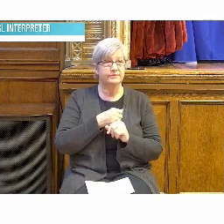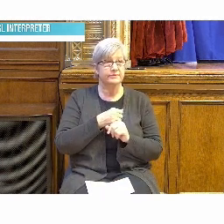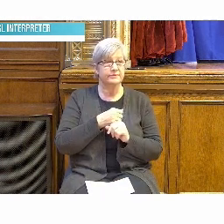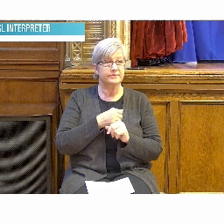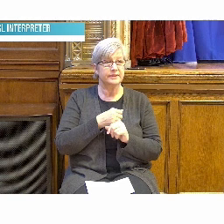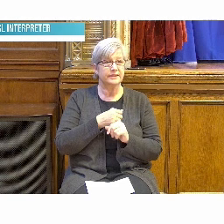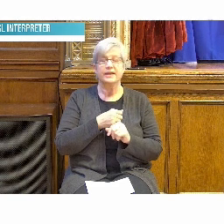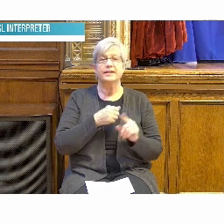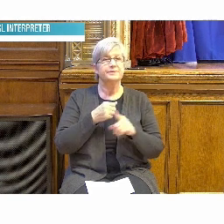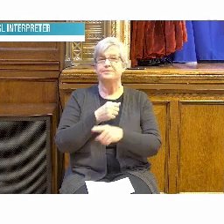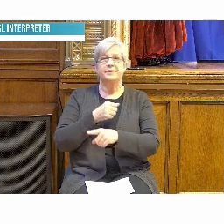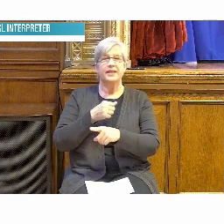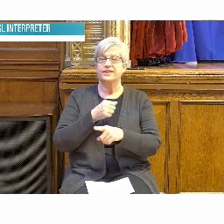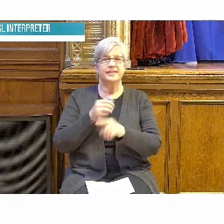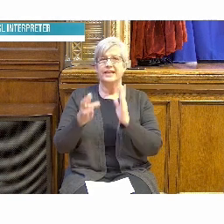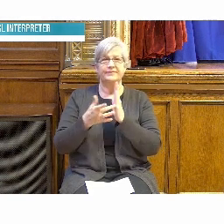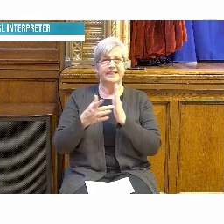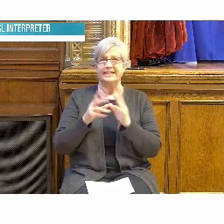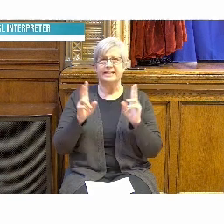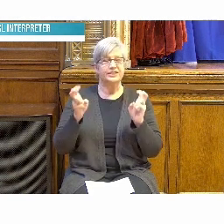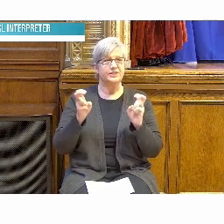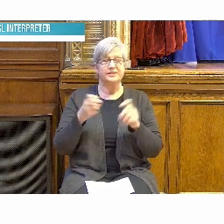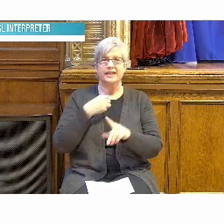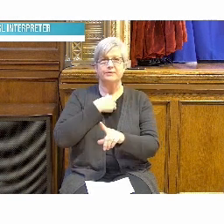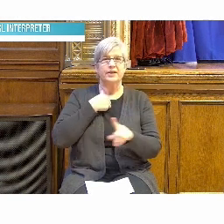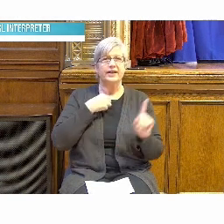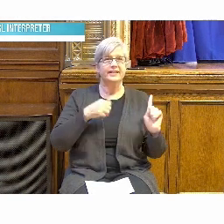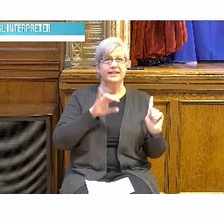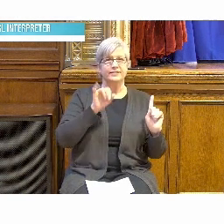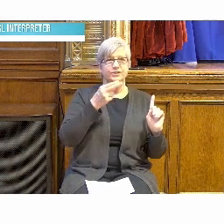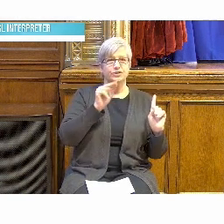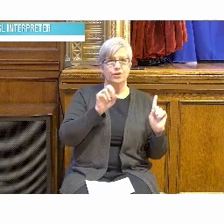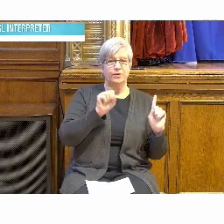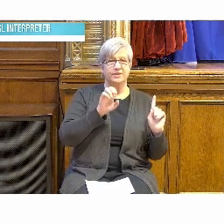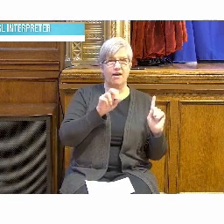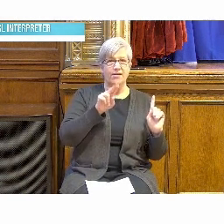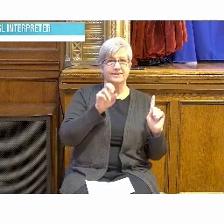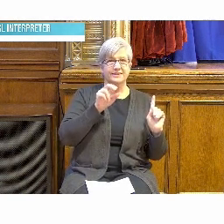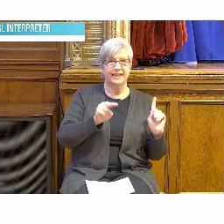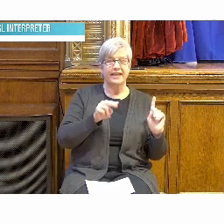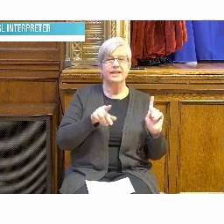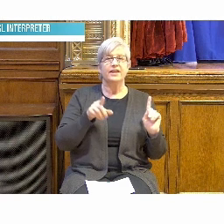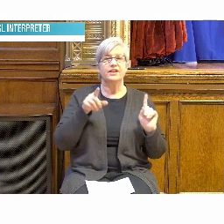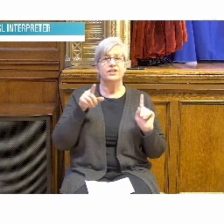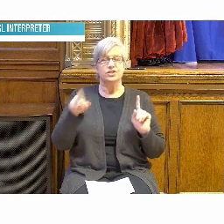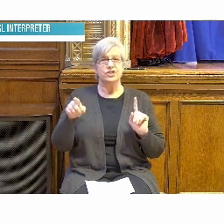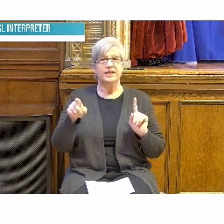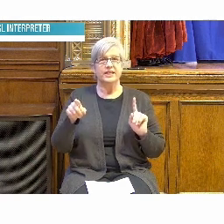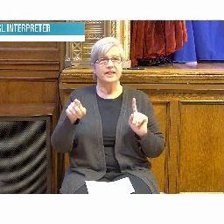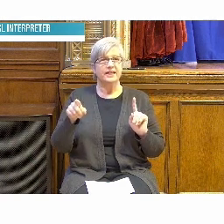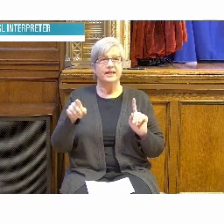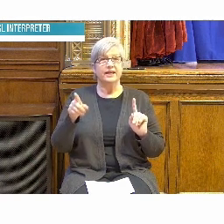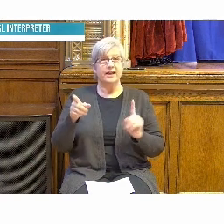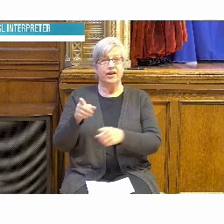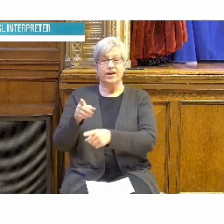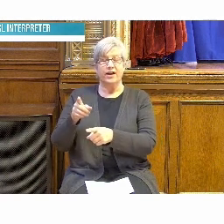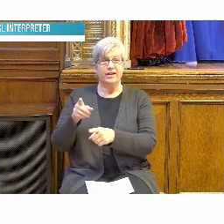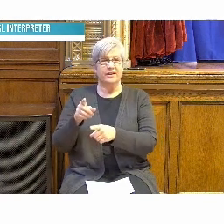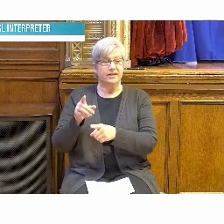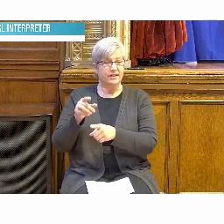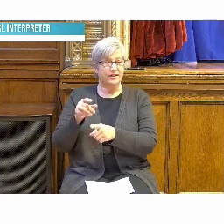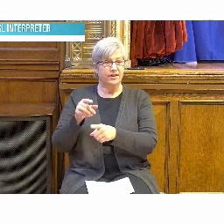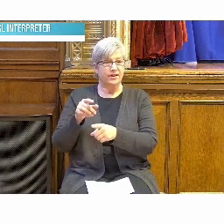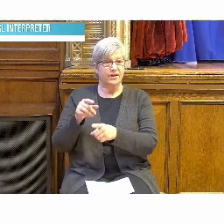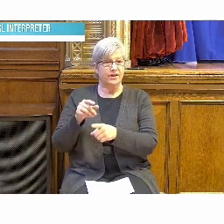She is having challenges. This is Commissioner Jones Austin. I believe that her inability to be heard may have something to do with